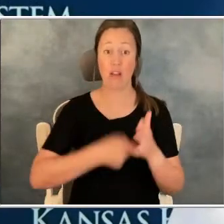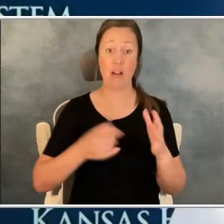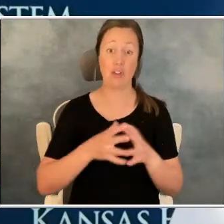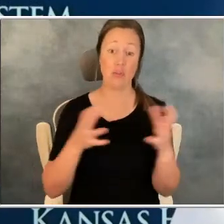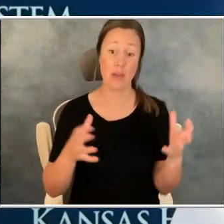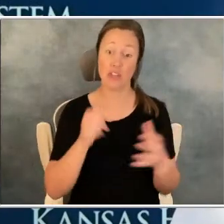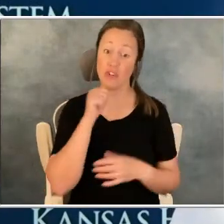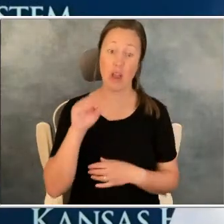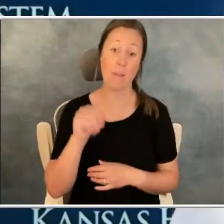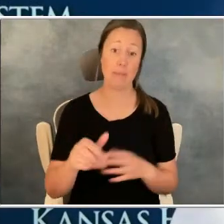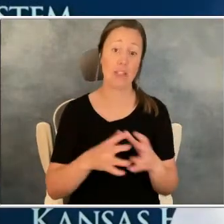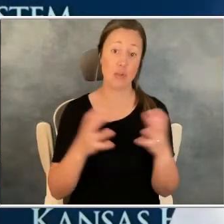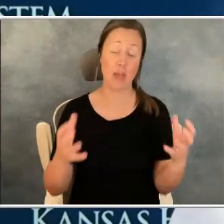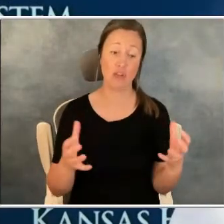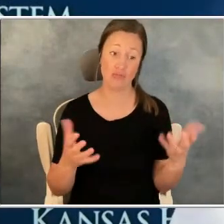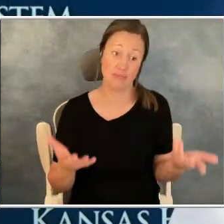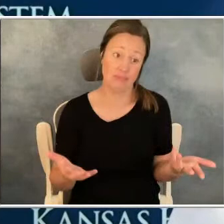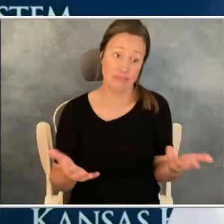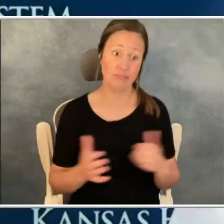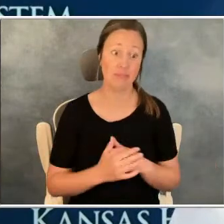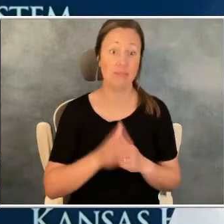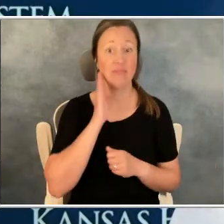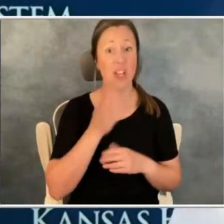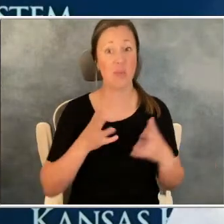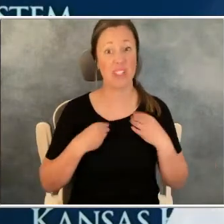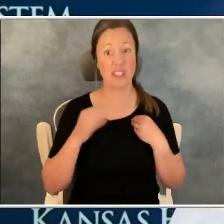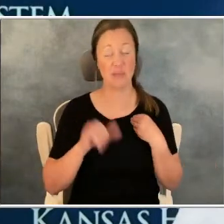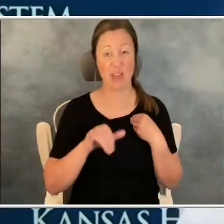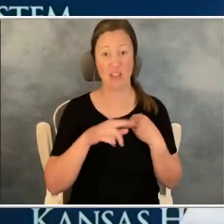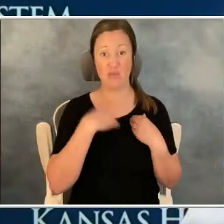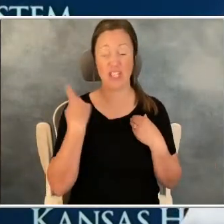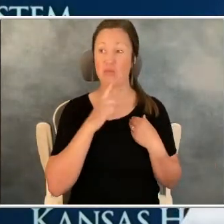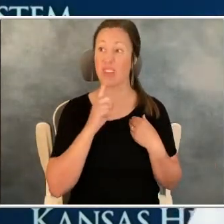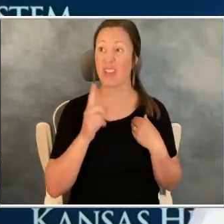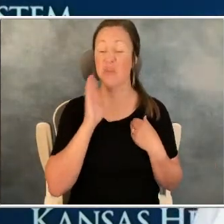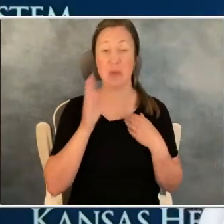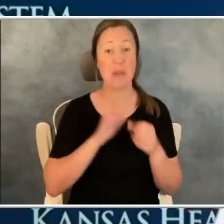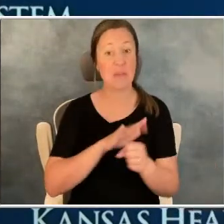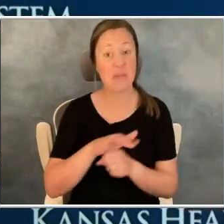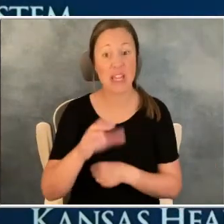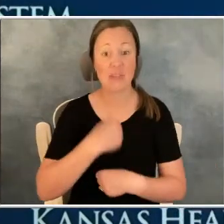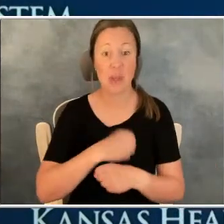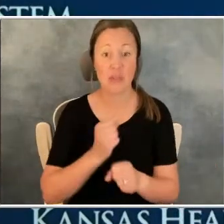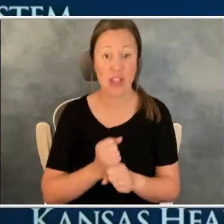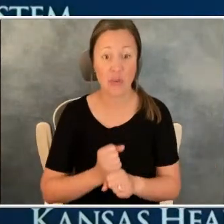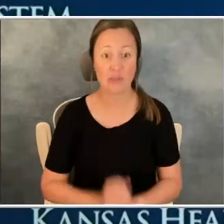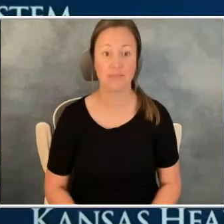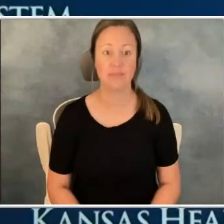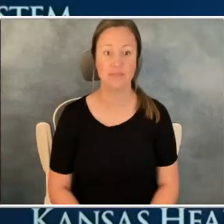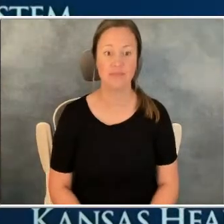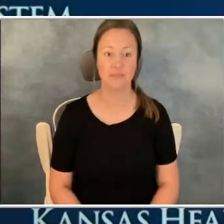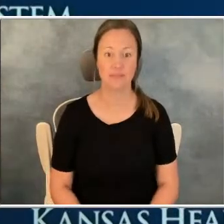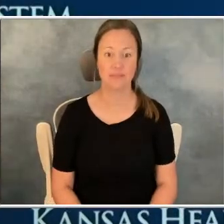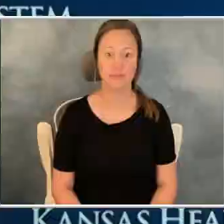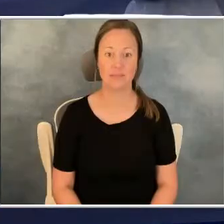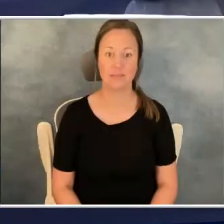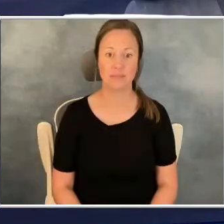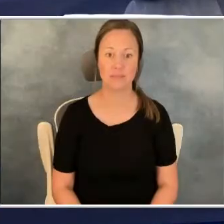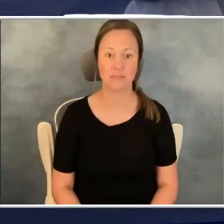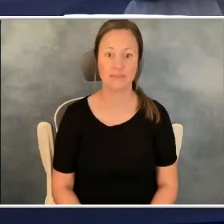would be okay with taking that risk. I think there'll still be plenty of manufacturing. Here's another trick. Comment on this.